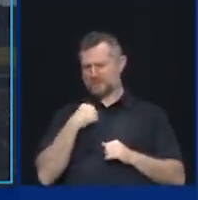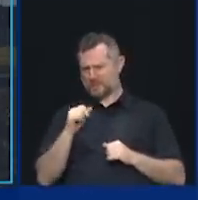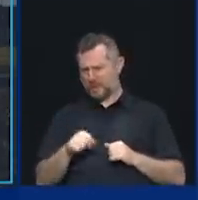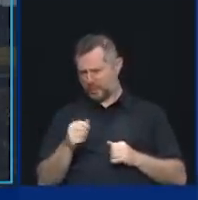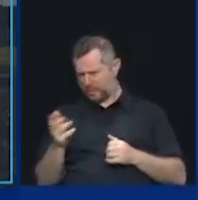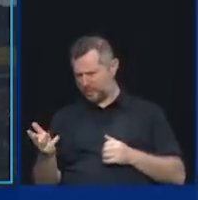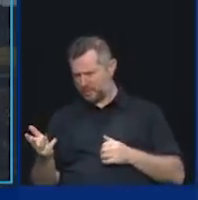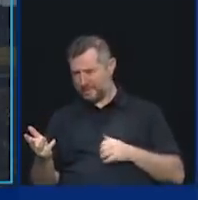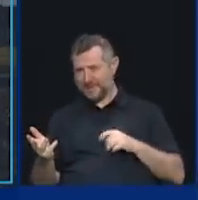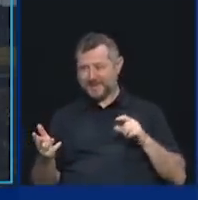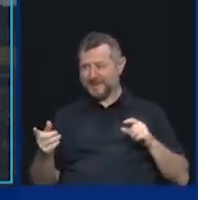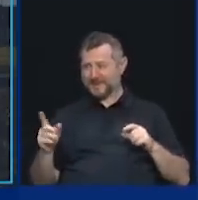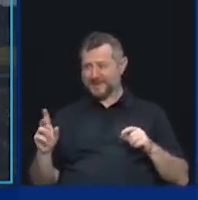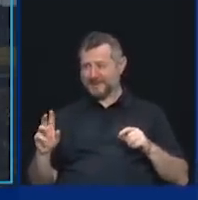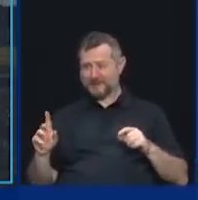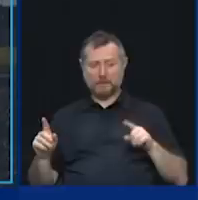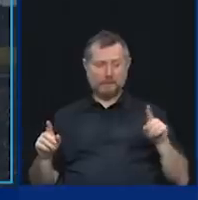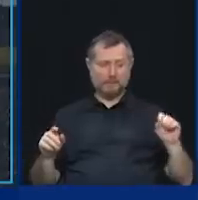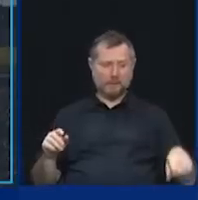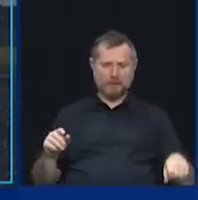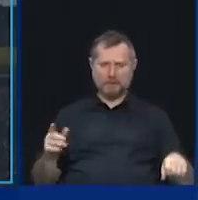those two regulations?